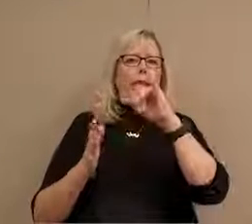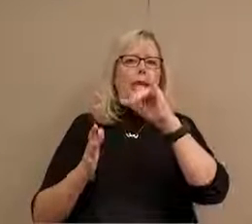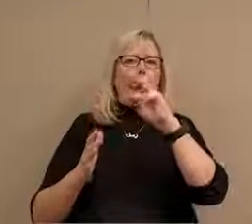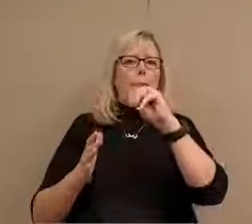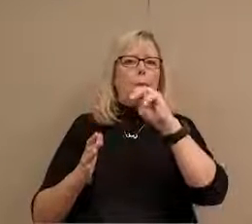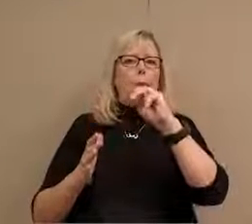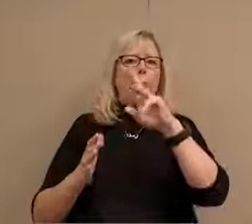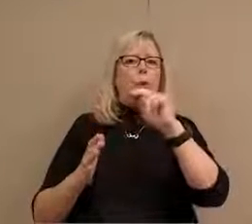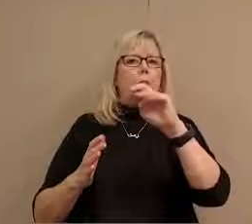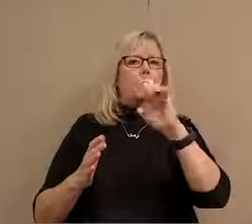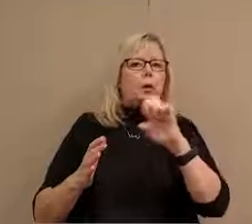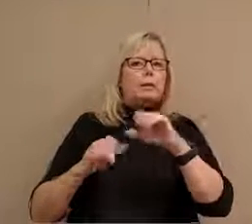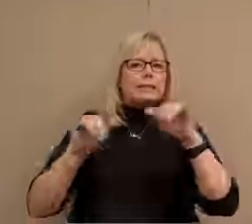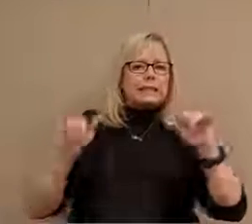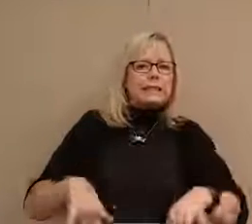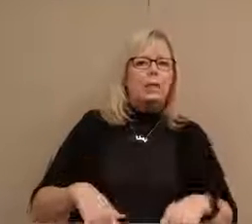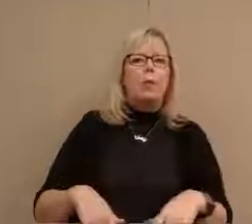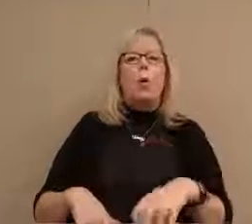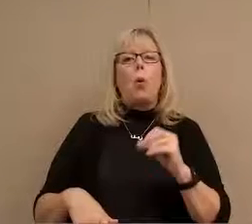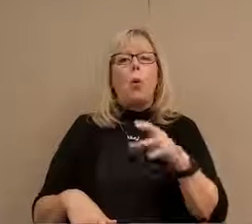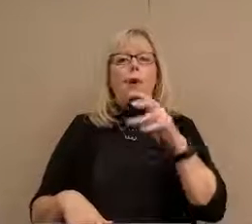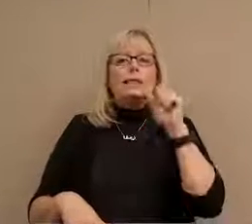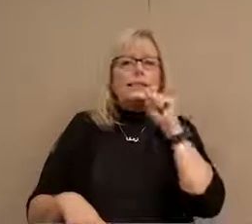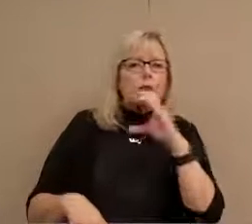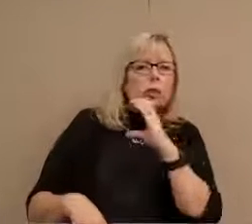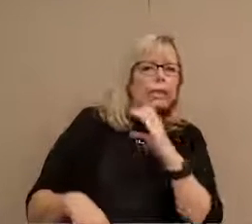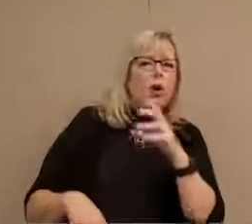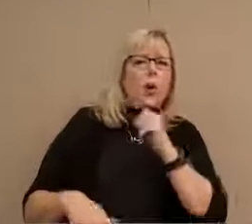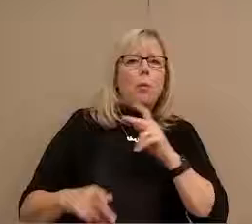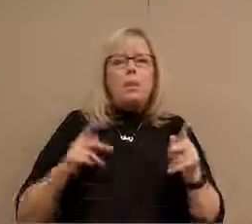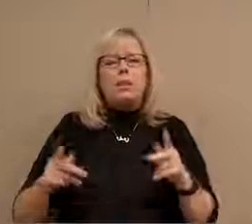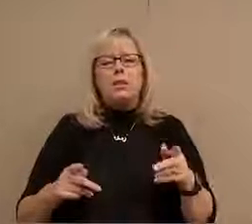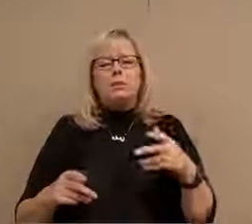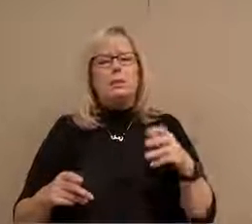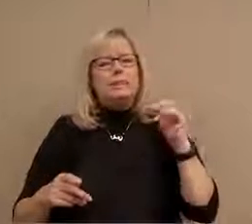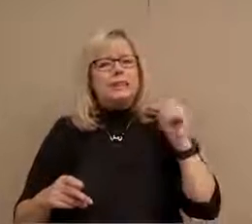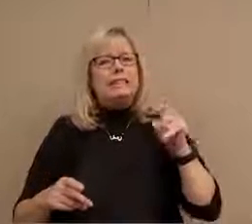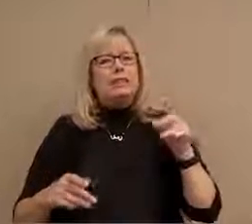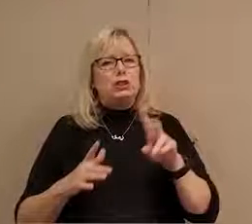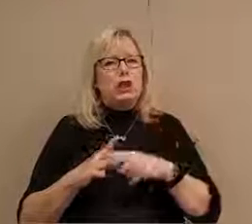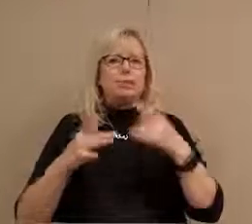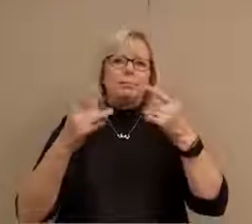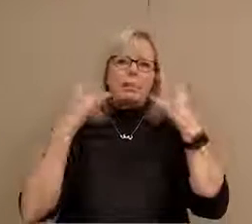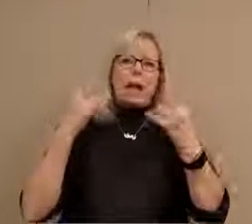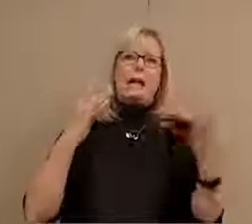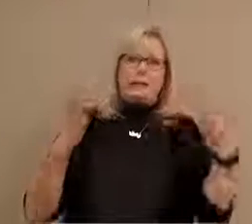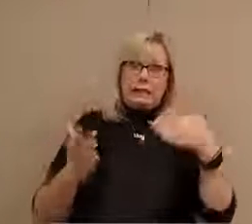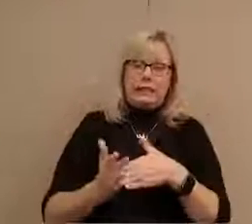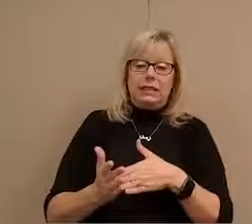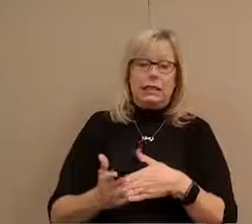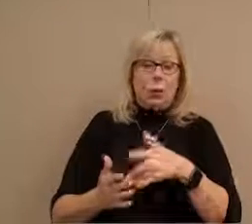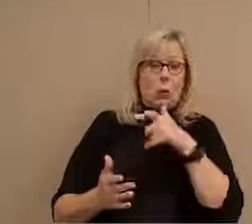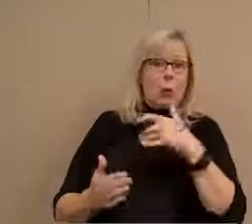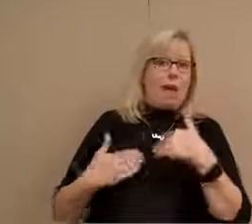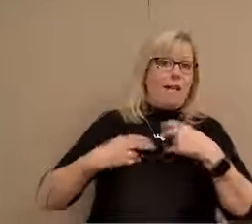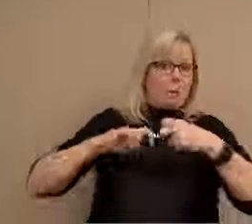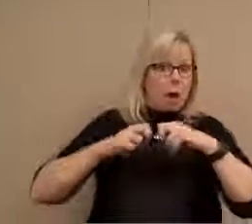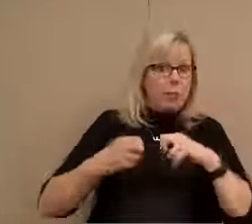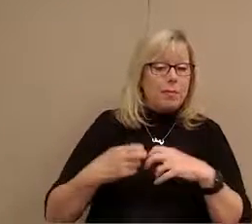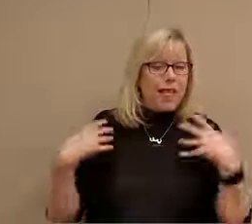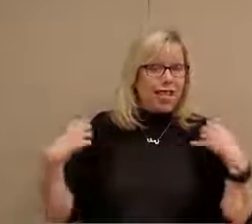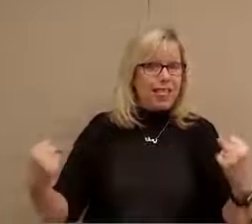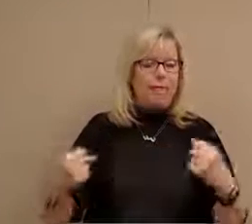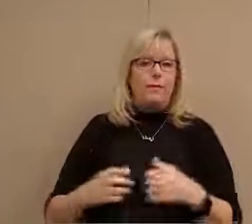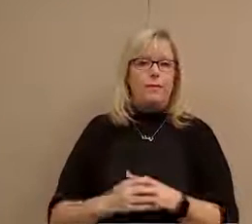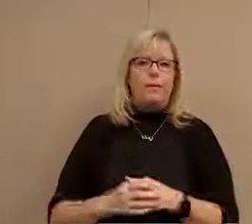systems, elderly. We really need to start to wear masks again when we're with people that have issues,